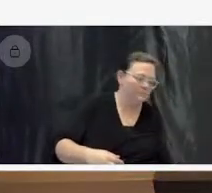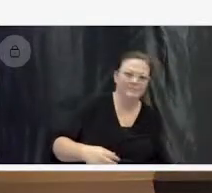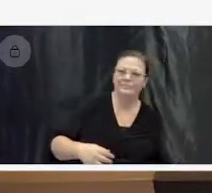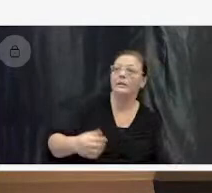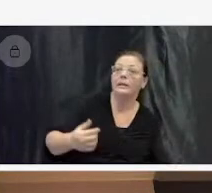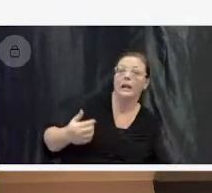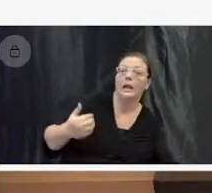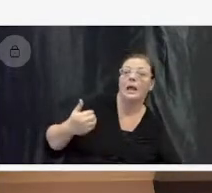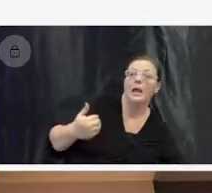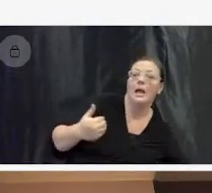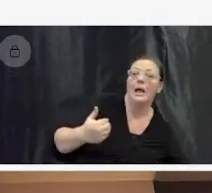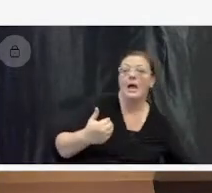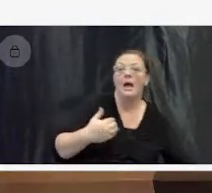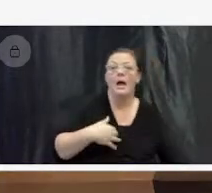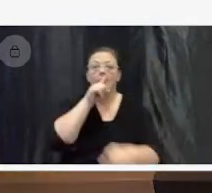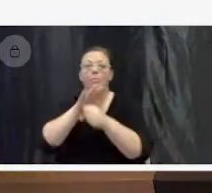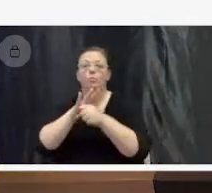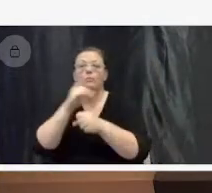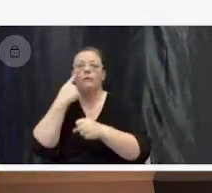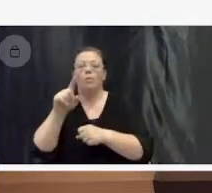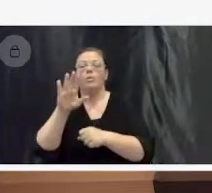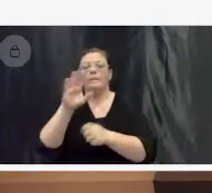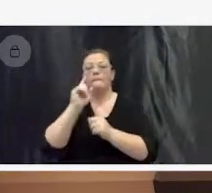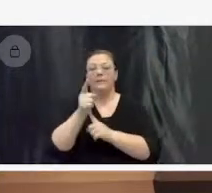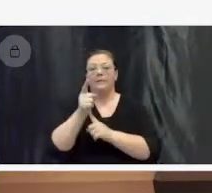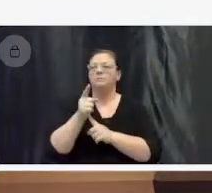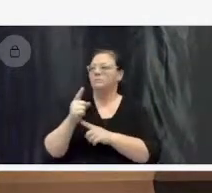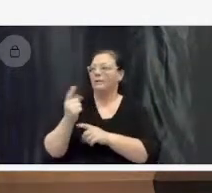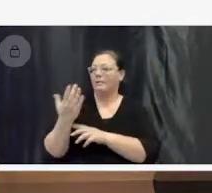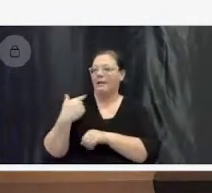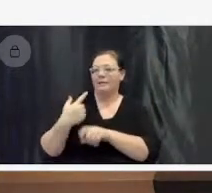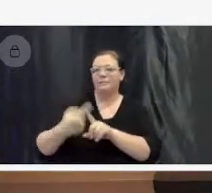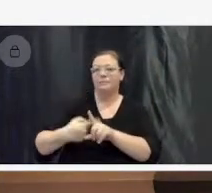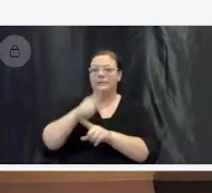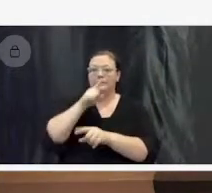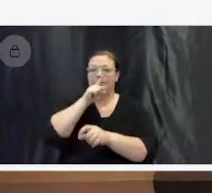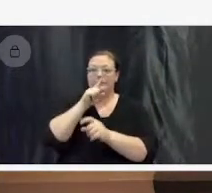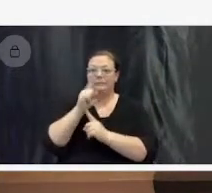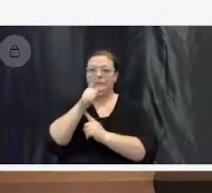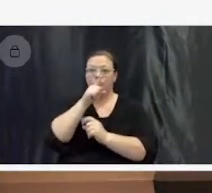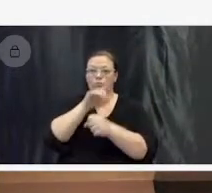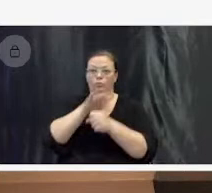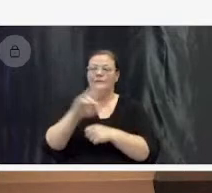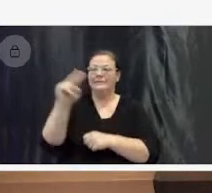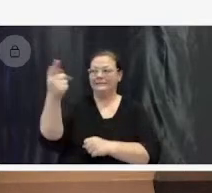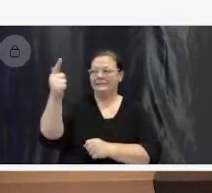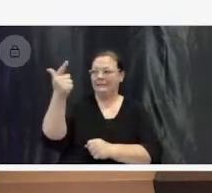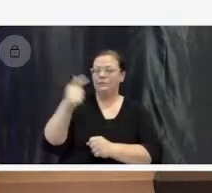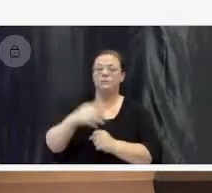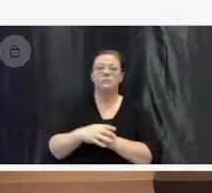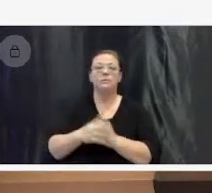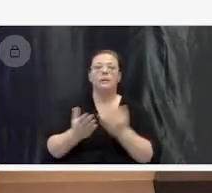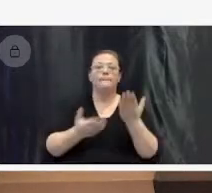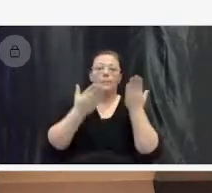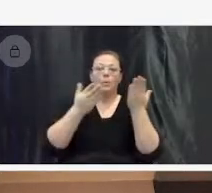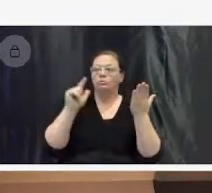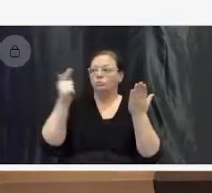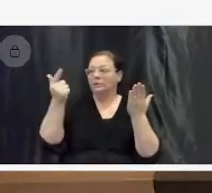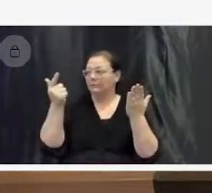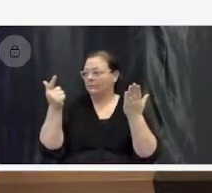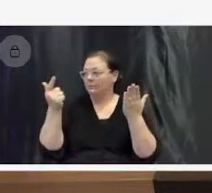the minutes, please? We have a motion to approve last month's minutes. Second. Great. We have a motion and second.